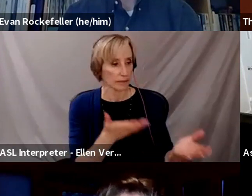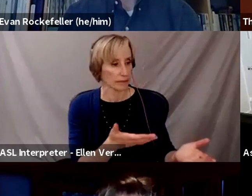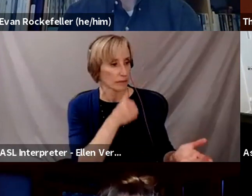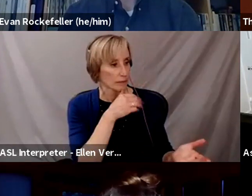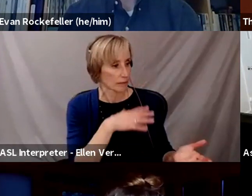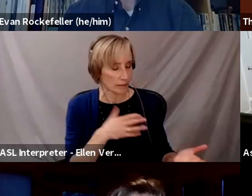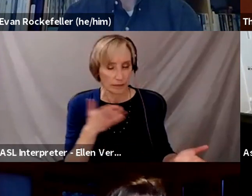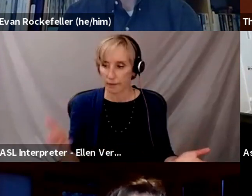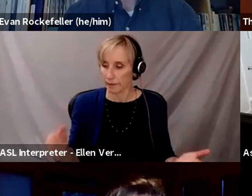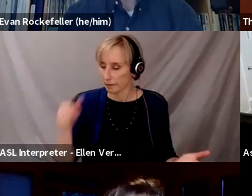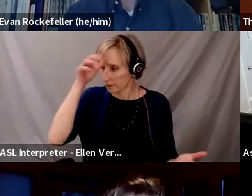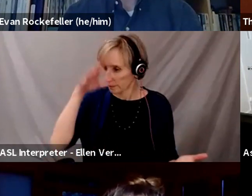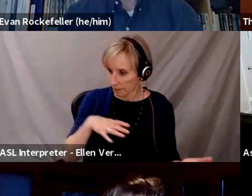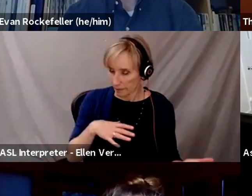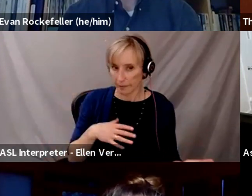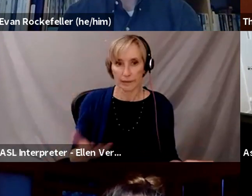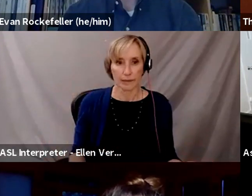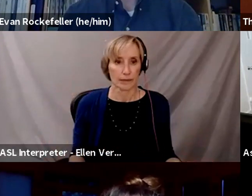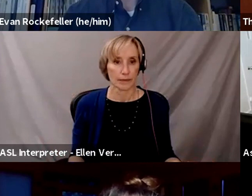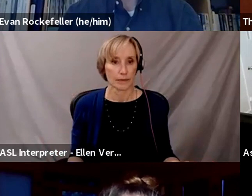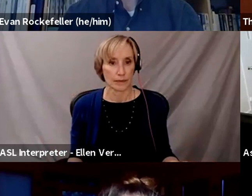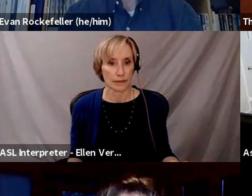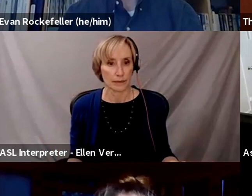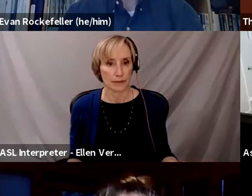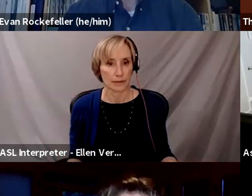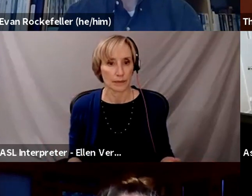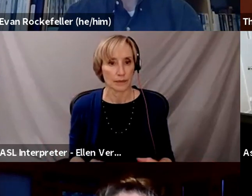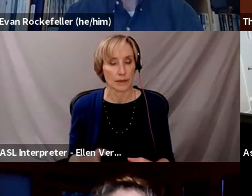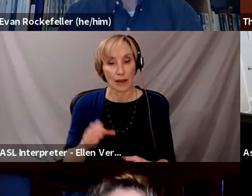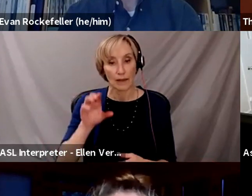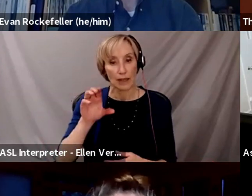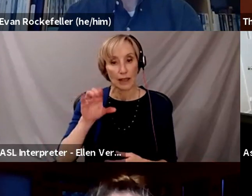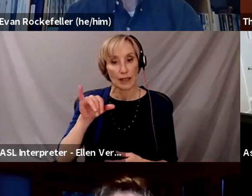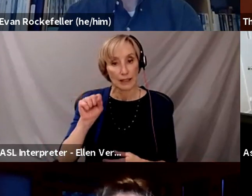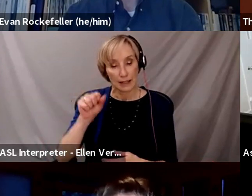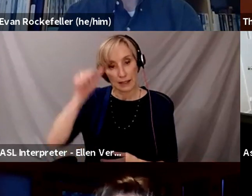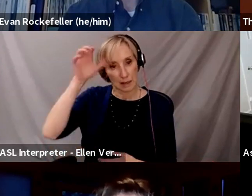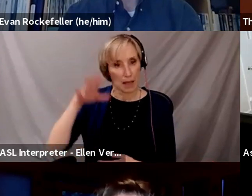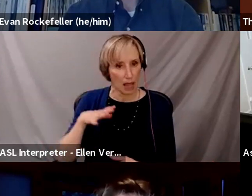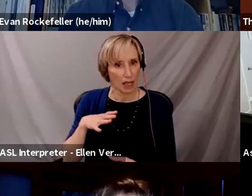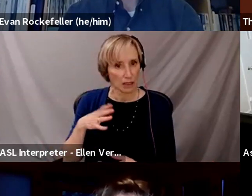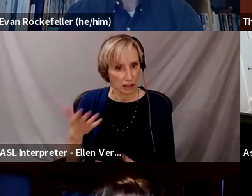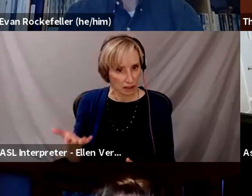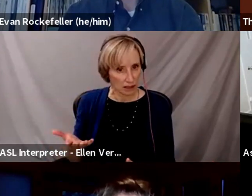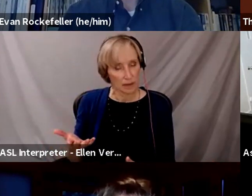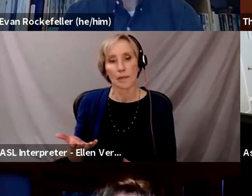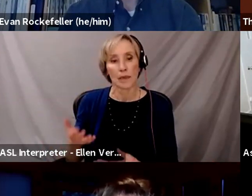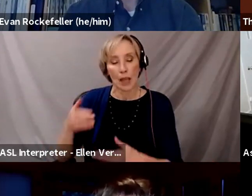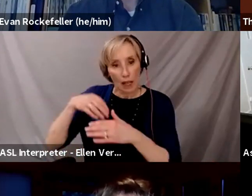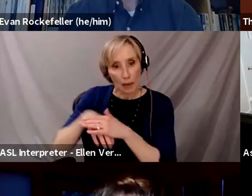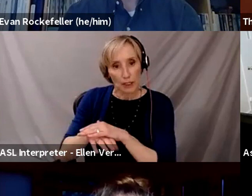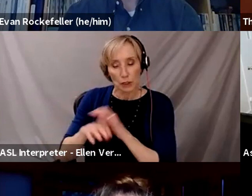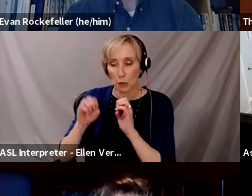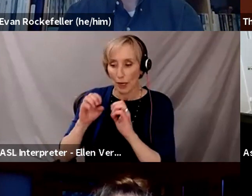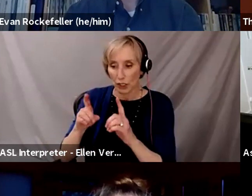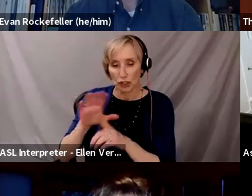who was coming into a space, I'm going to say a cis man, primarily in education space.